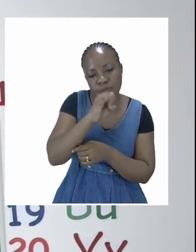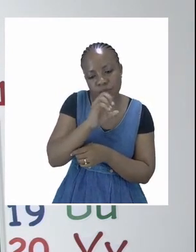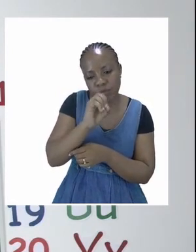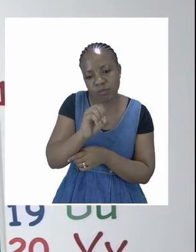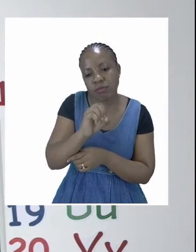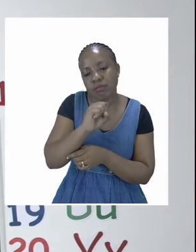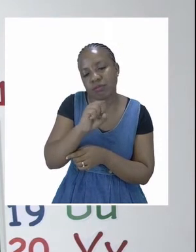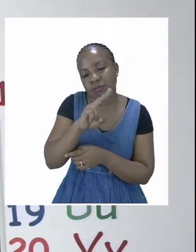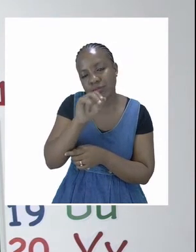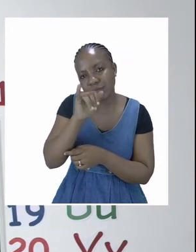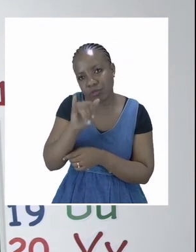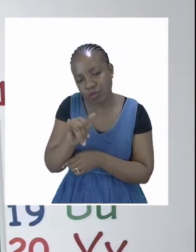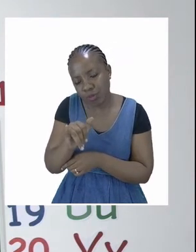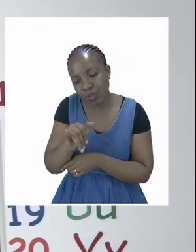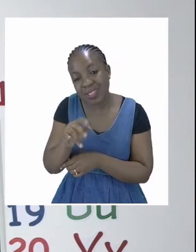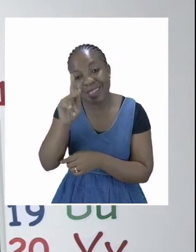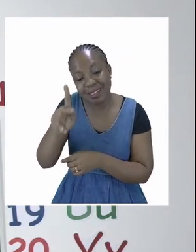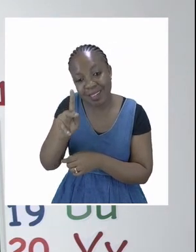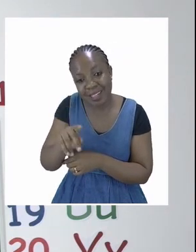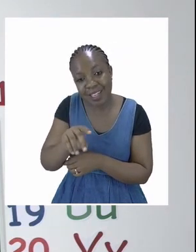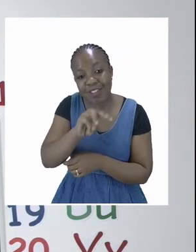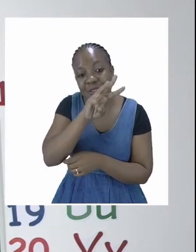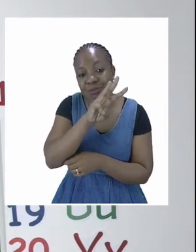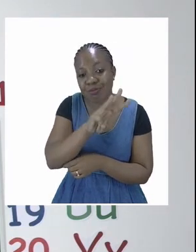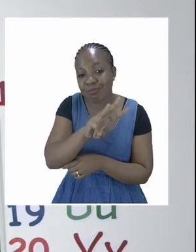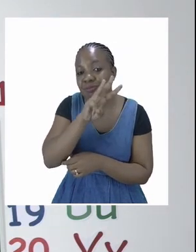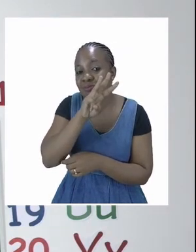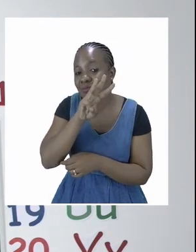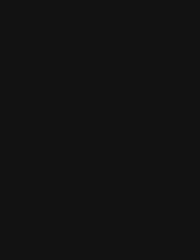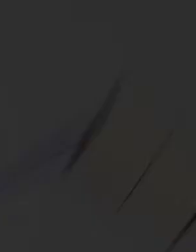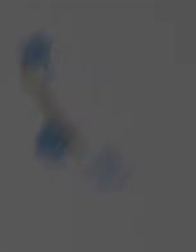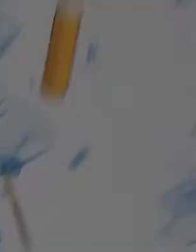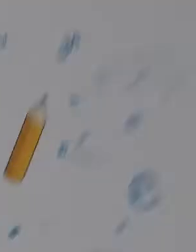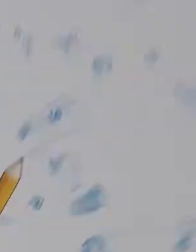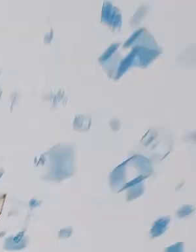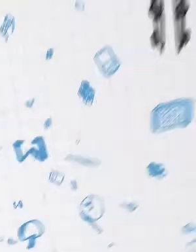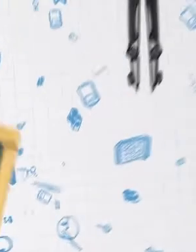our website, Zoshi Online.